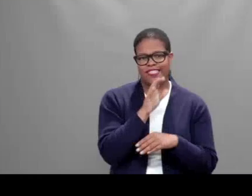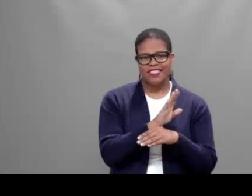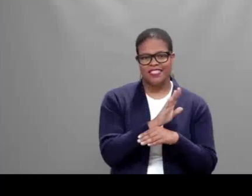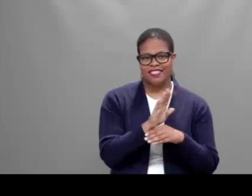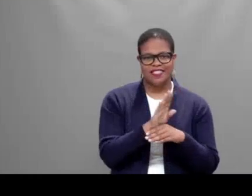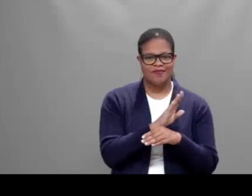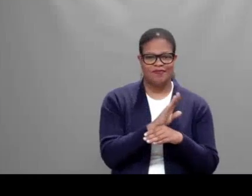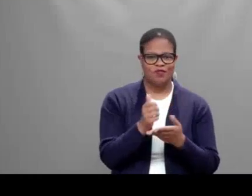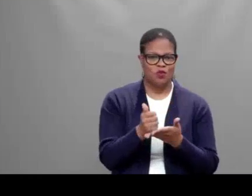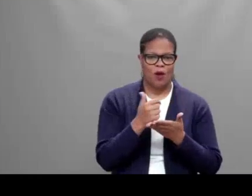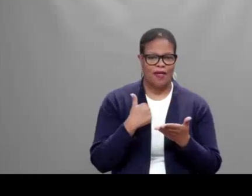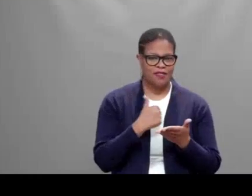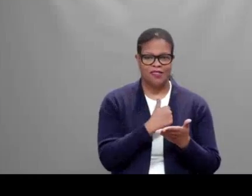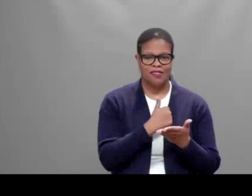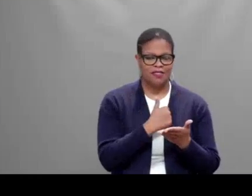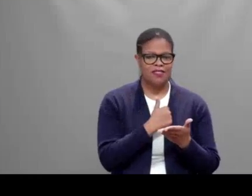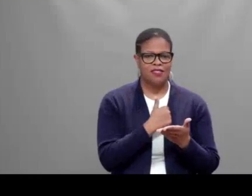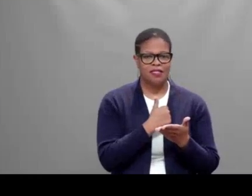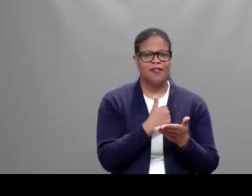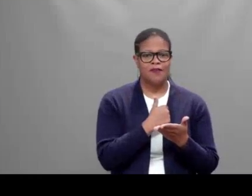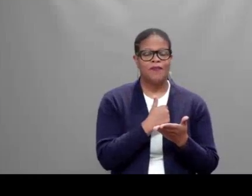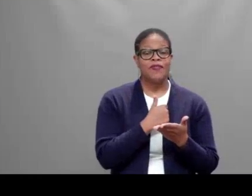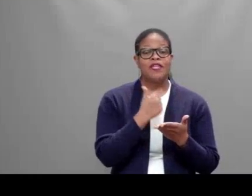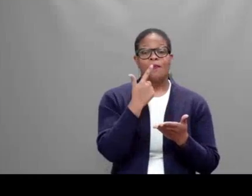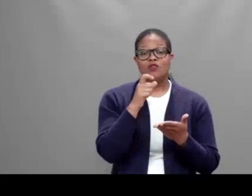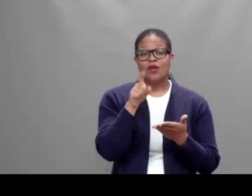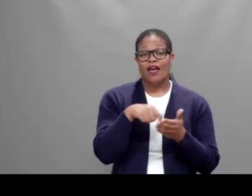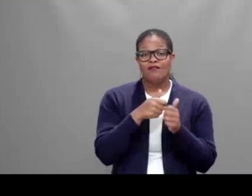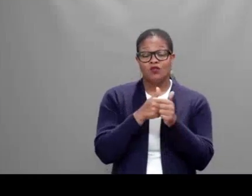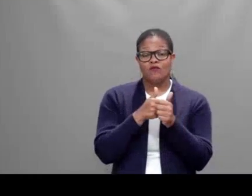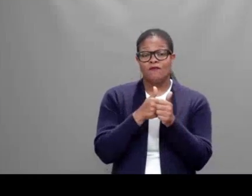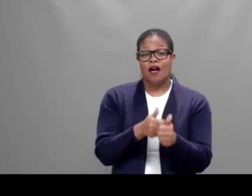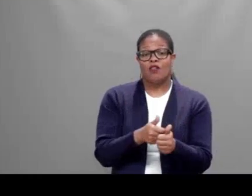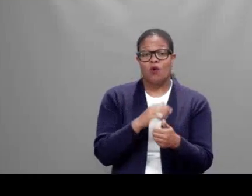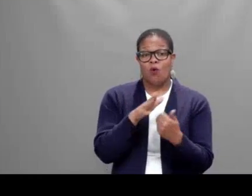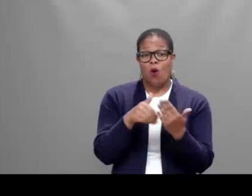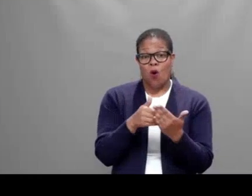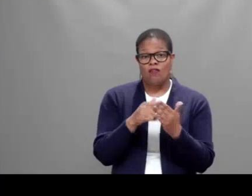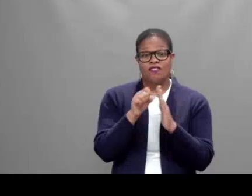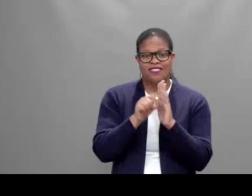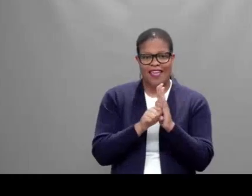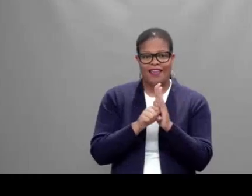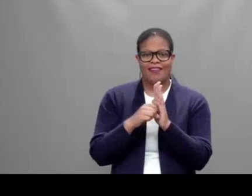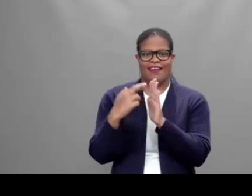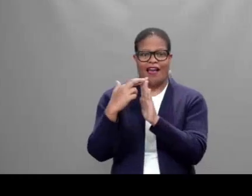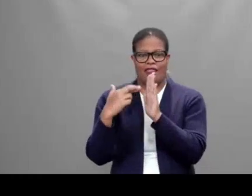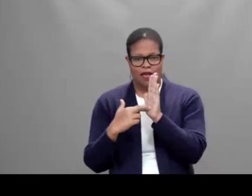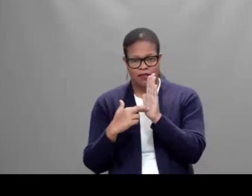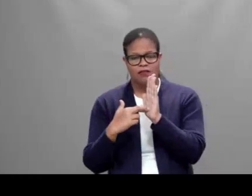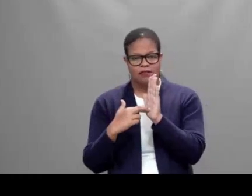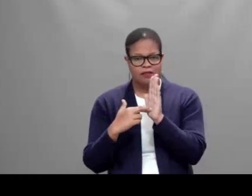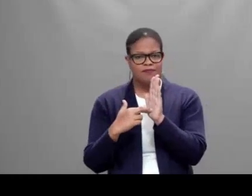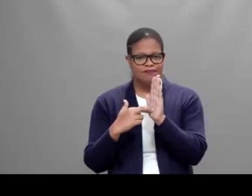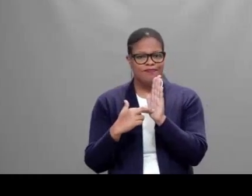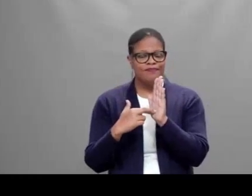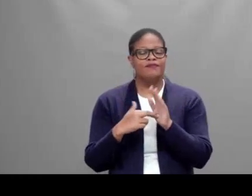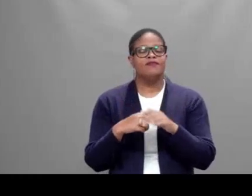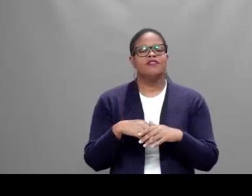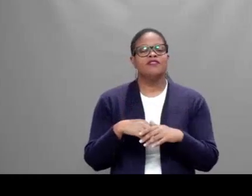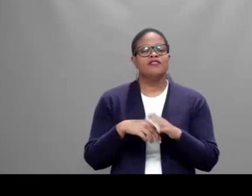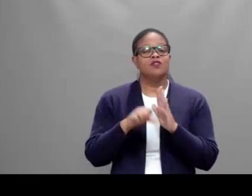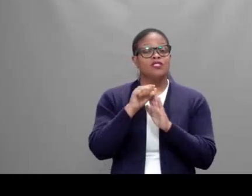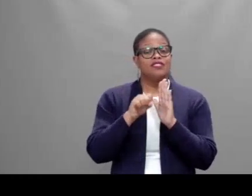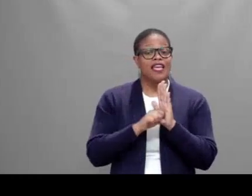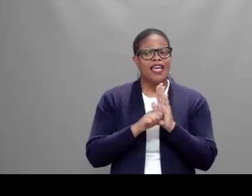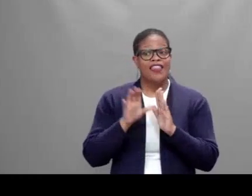industry to help us because we have to follow all the state guidelines. And so the